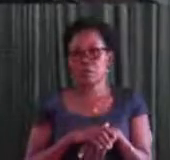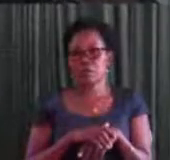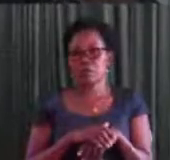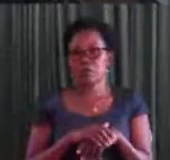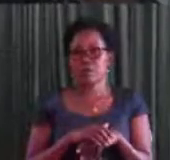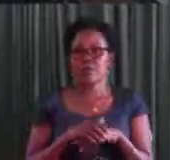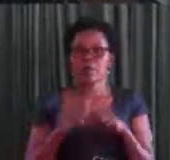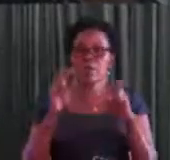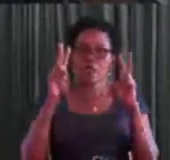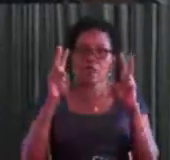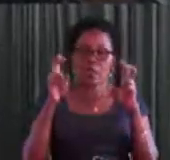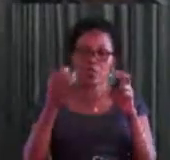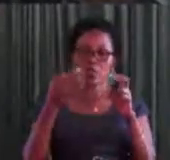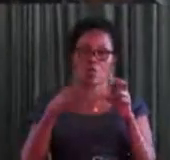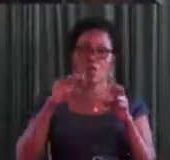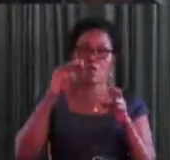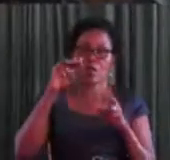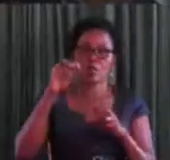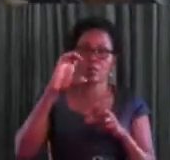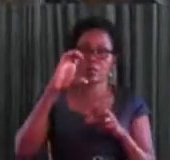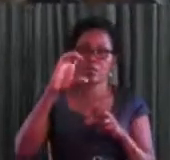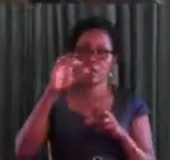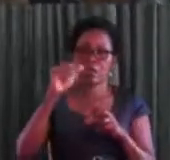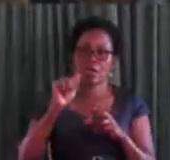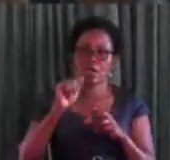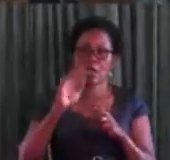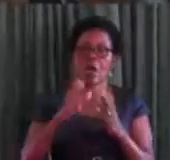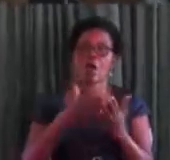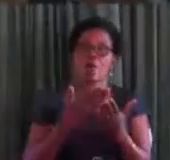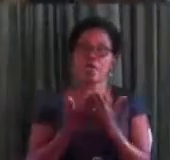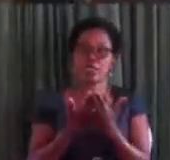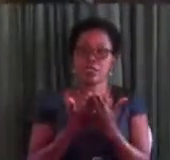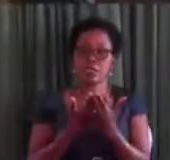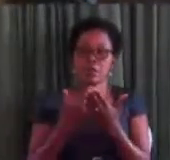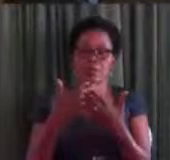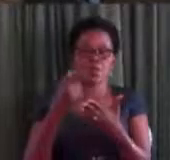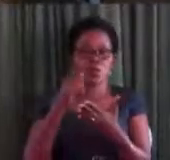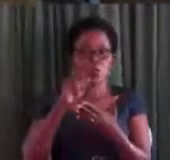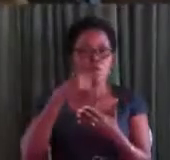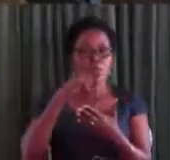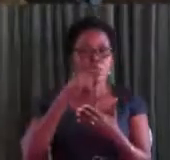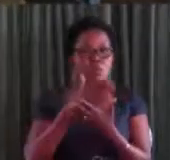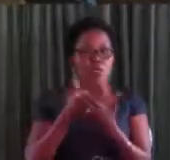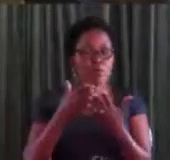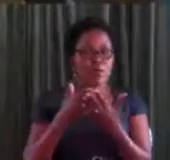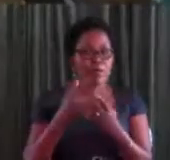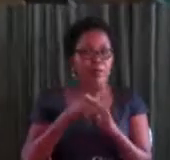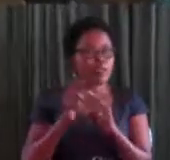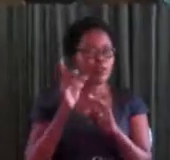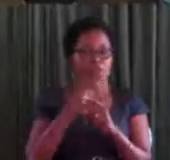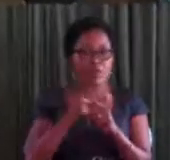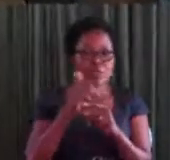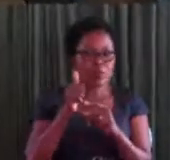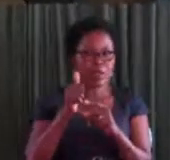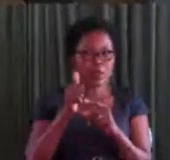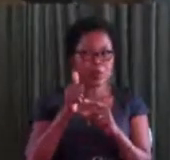The issue of MCA appeals, you mentioned something, but you didn't quite complete